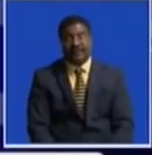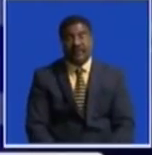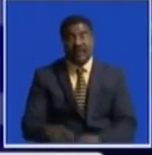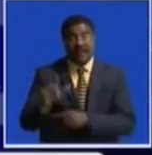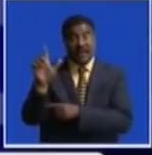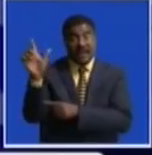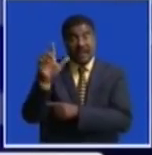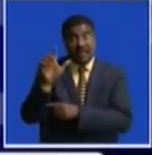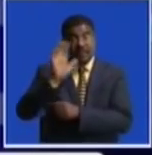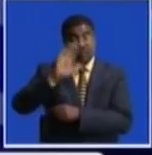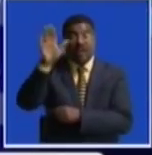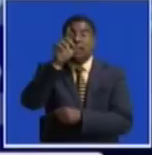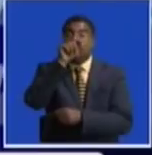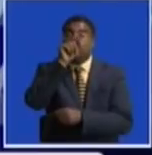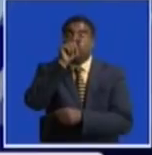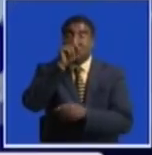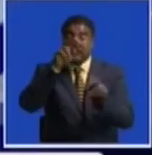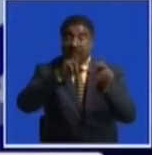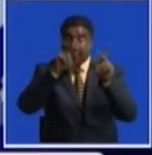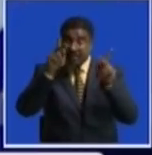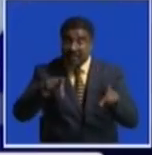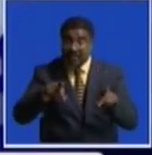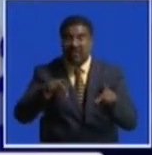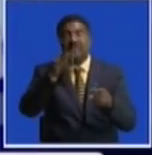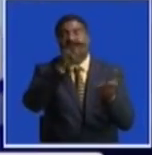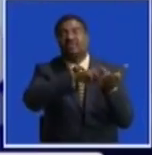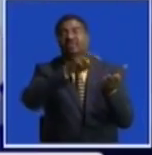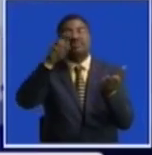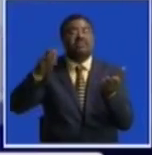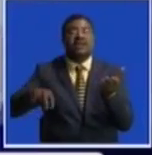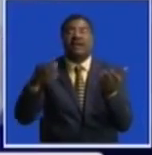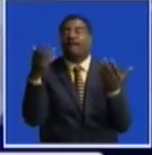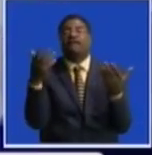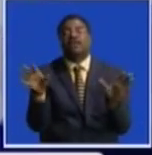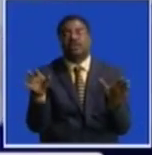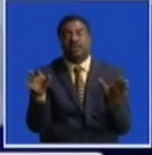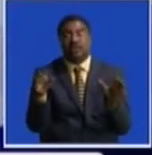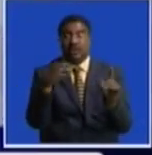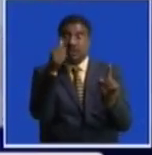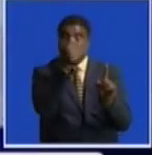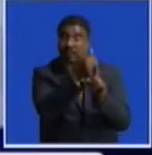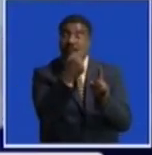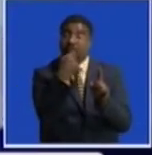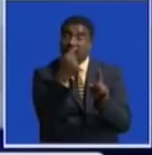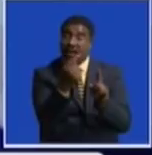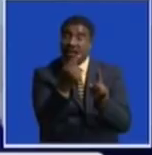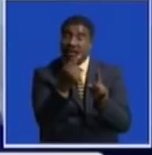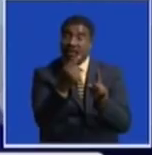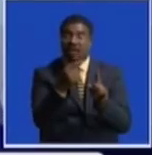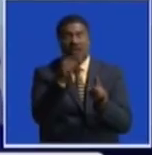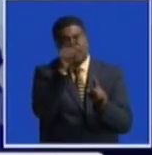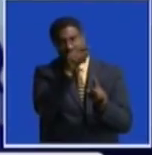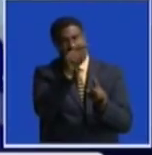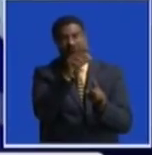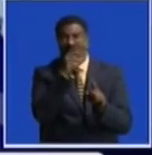MMD Livingstone District Chairperson Friday Nkonde has resigned from the party. Mr. Nkonde has told ZNBC News in a walk-in interview that